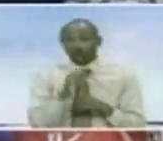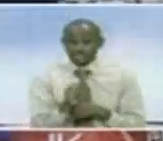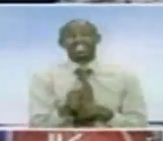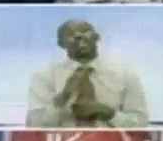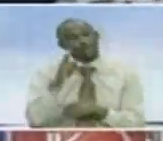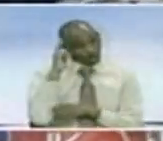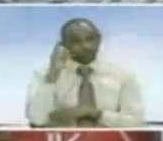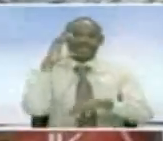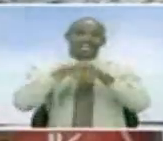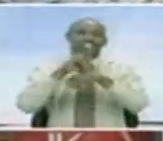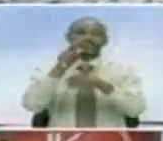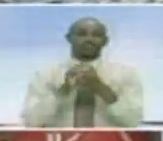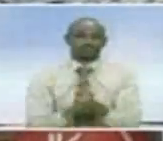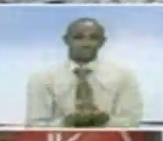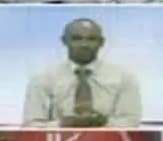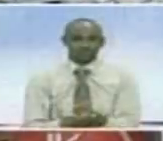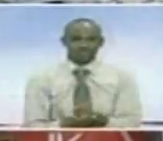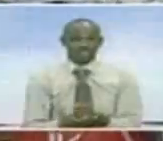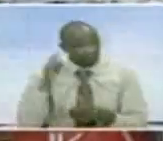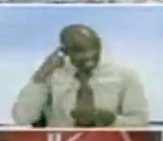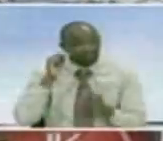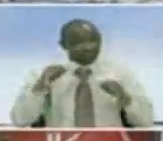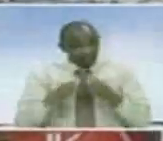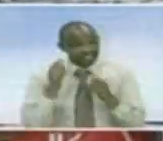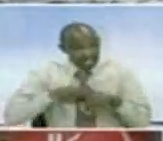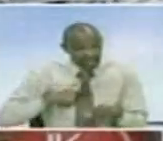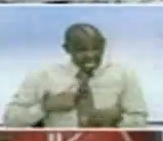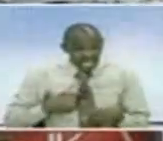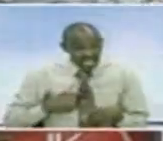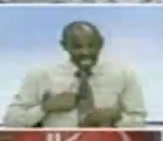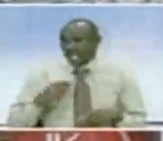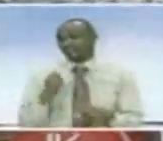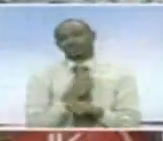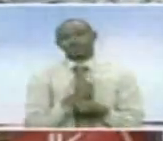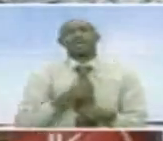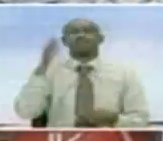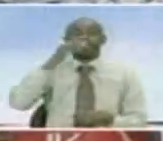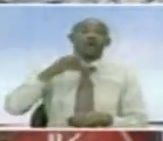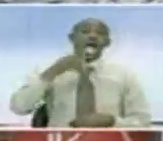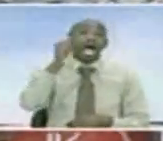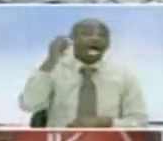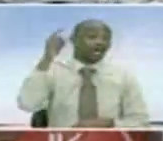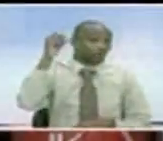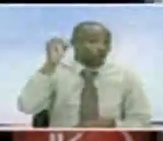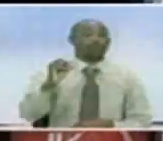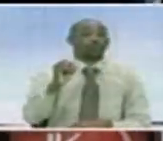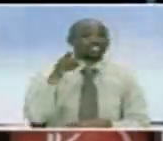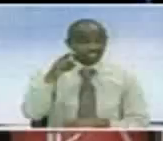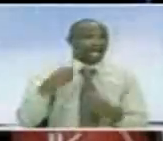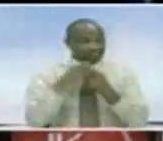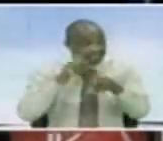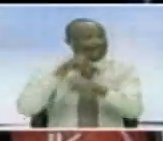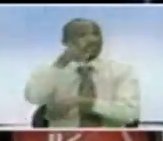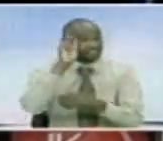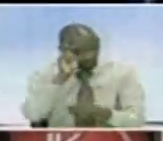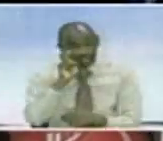law will catch up. Yeah, that's not going to happen in your and my lifetime, because angel leasing happened under your watch. It didn't happen under